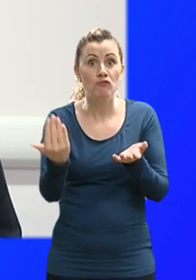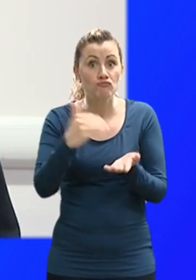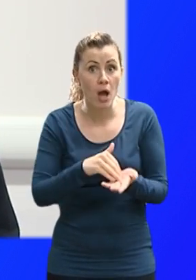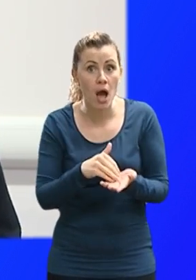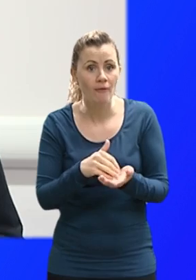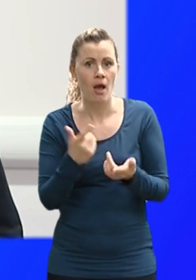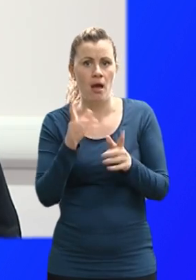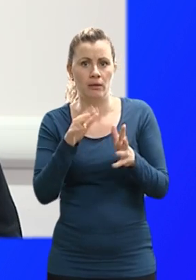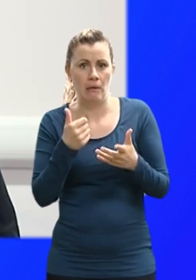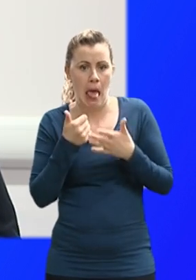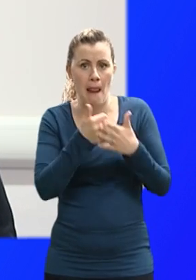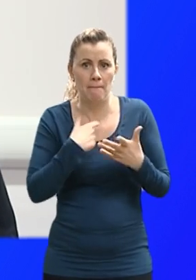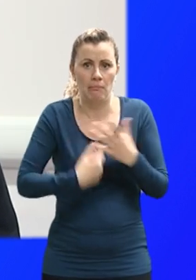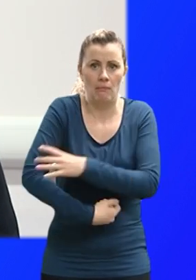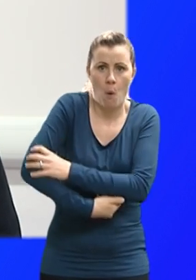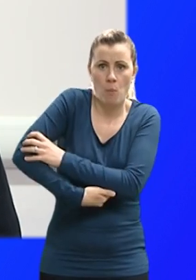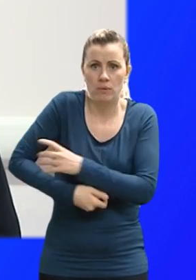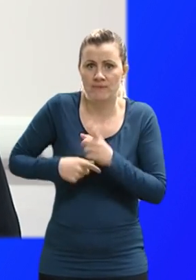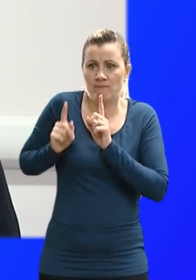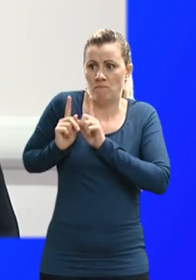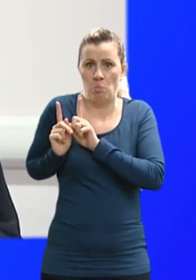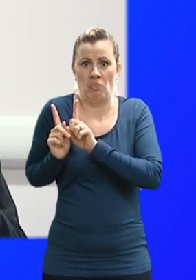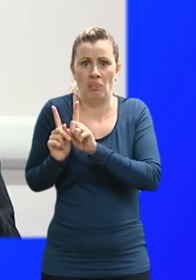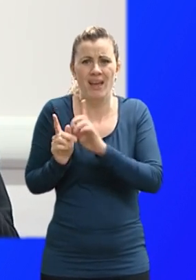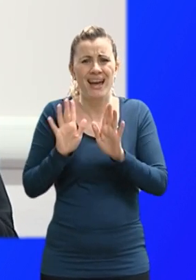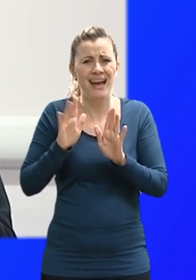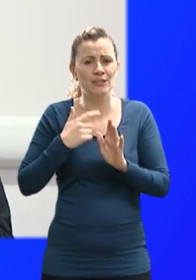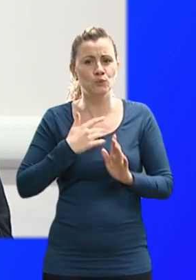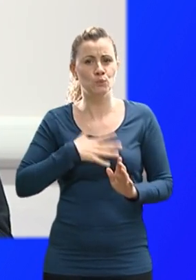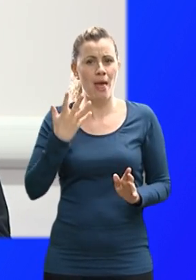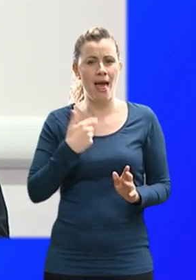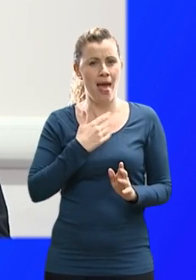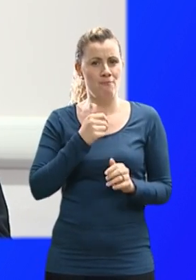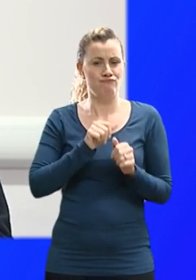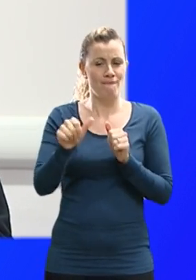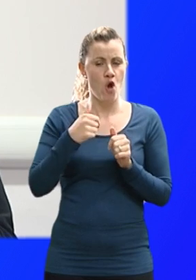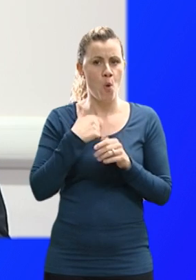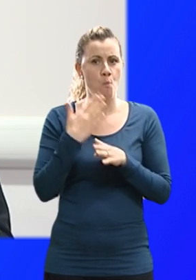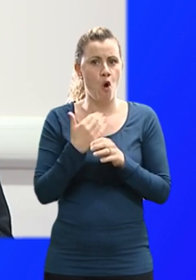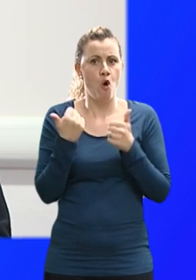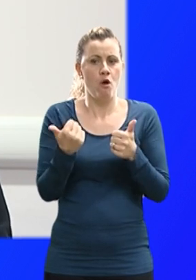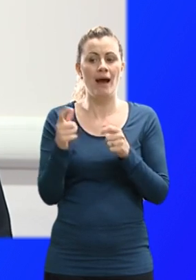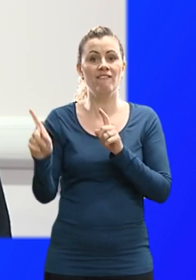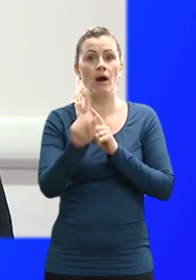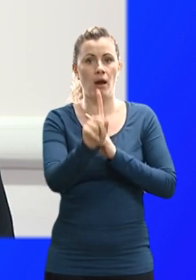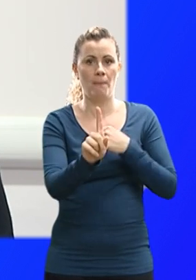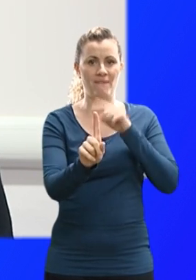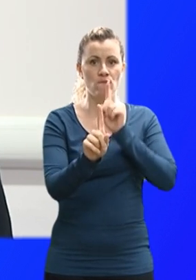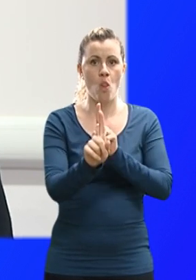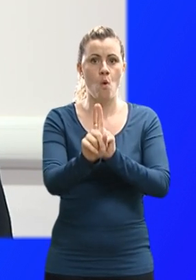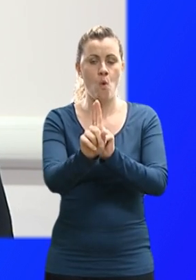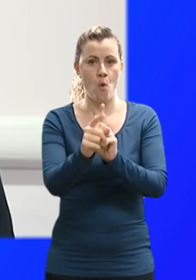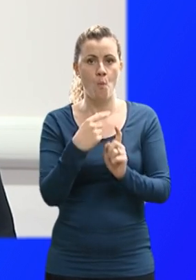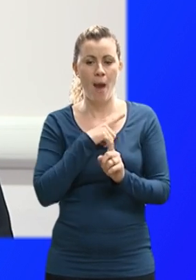they'll tend to want to link up with you. And I can follow somebody better than them be walking alongside